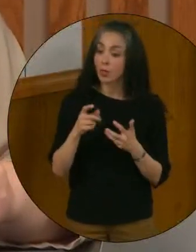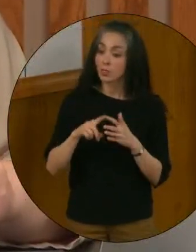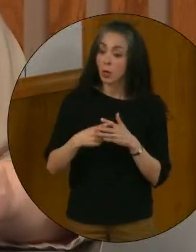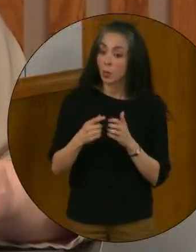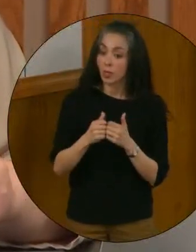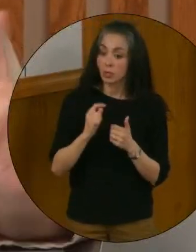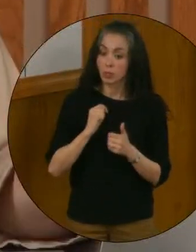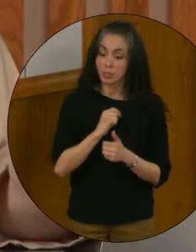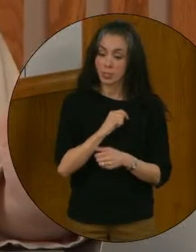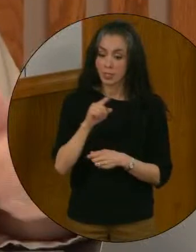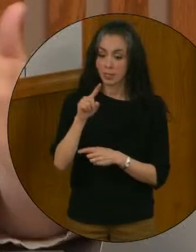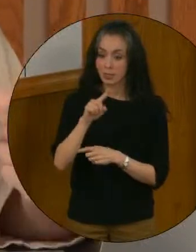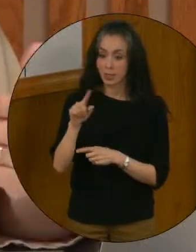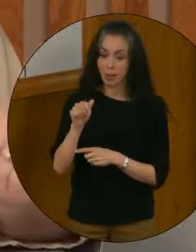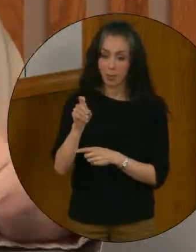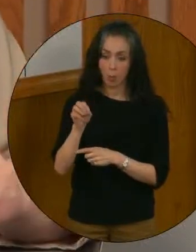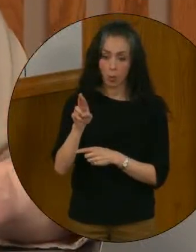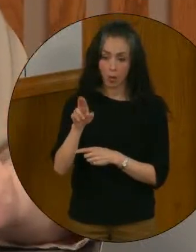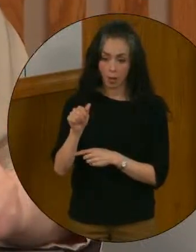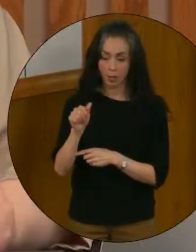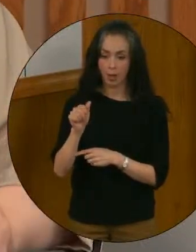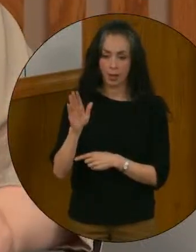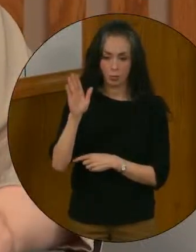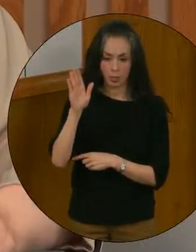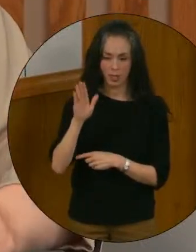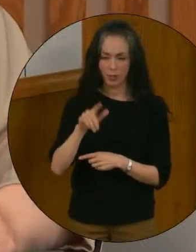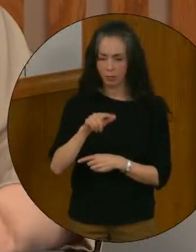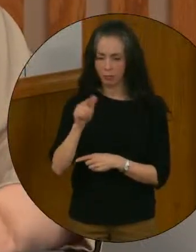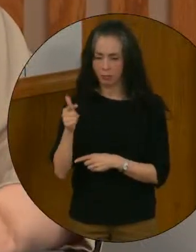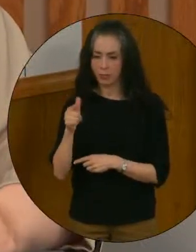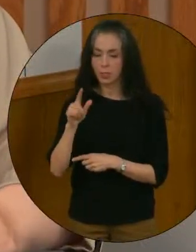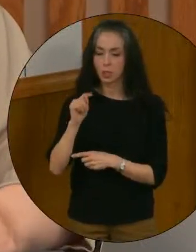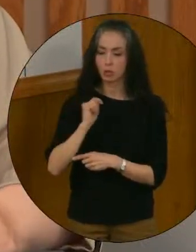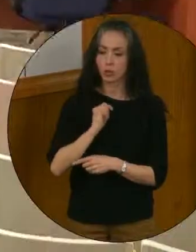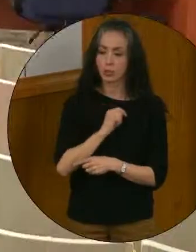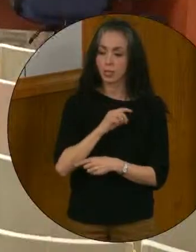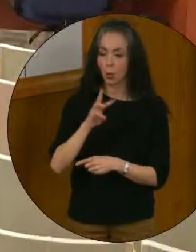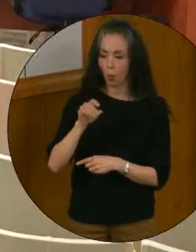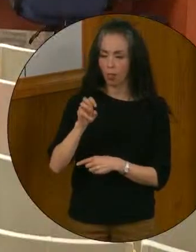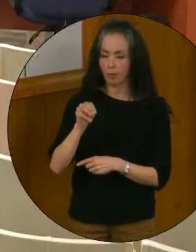Trustee Zamora, who has her hand raised, and then I'll move on to Trustee Williams. Trustee Zamora?